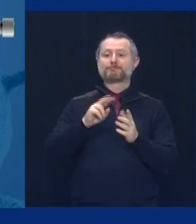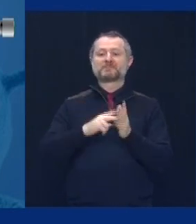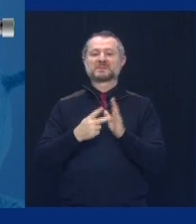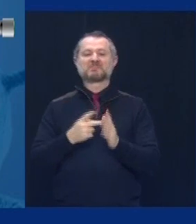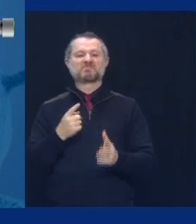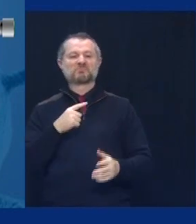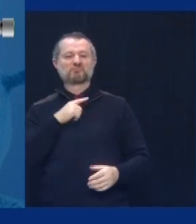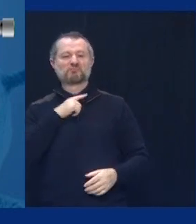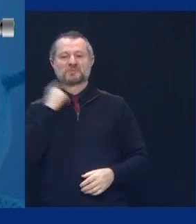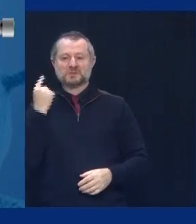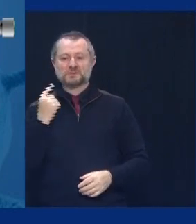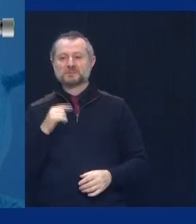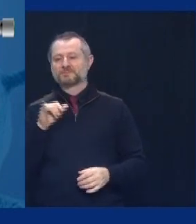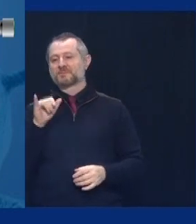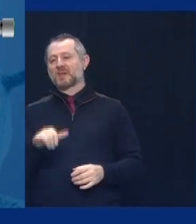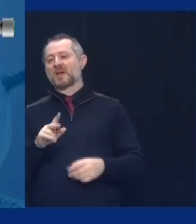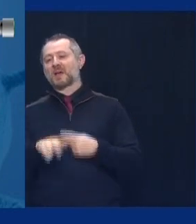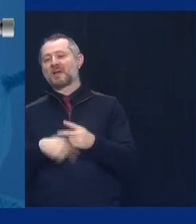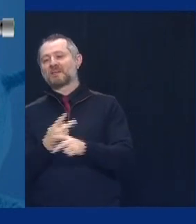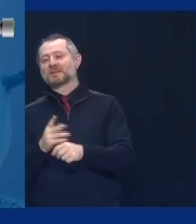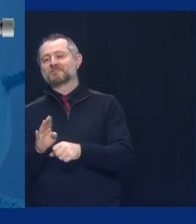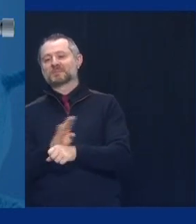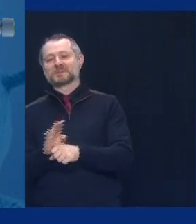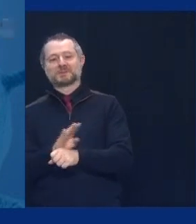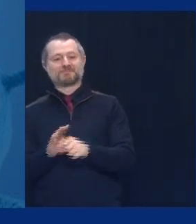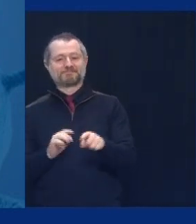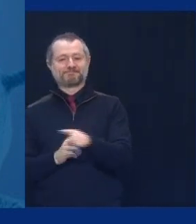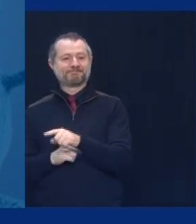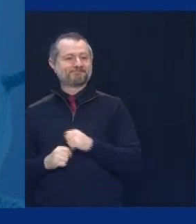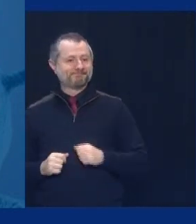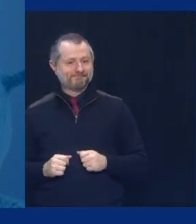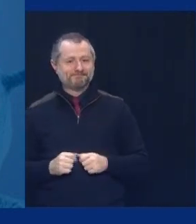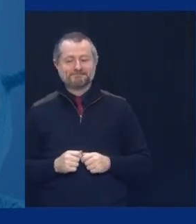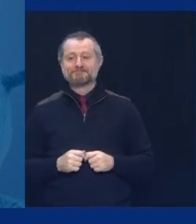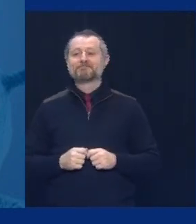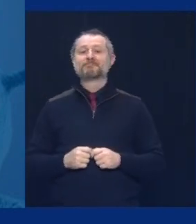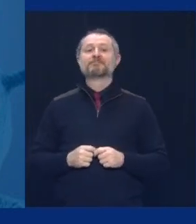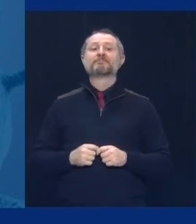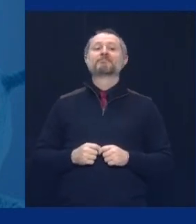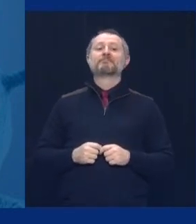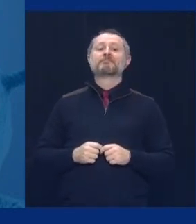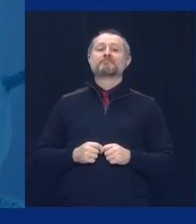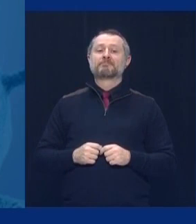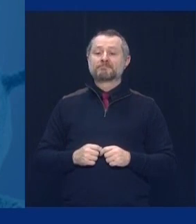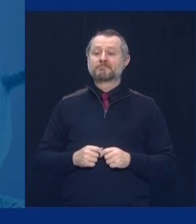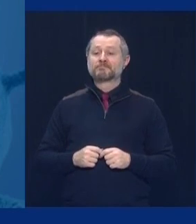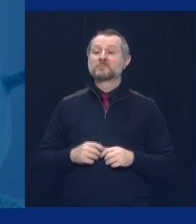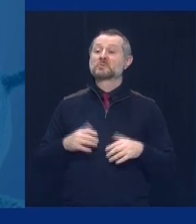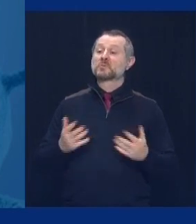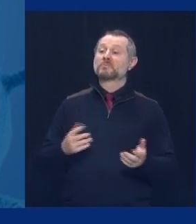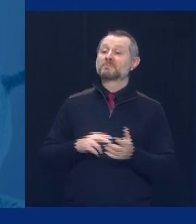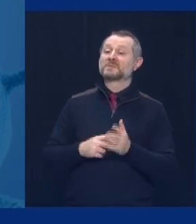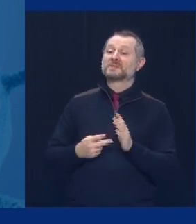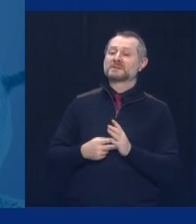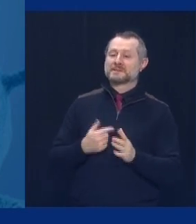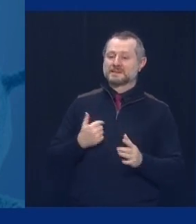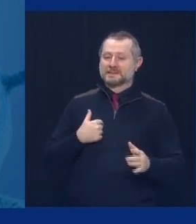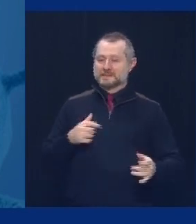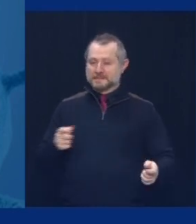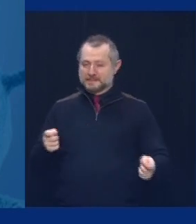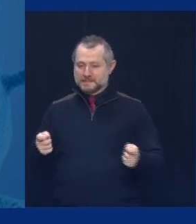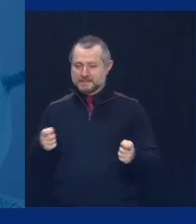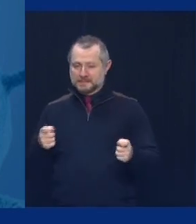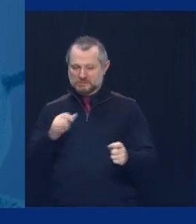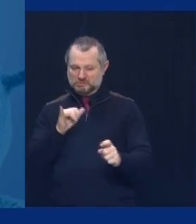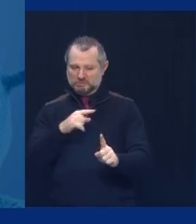activity, going back to the chart that shows where the cases are coming from. So you're calibrating the risk level of the